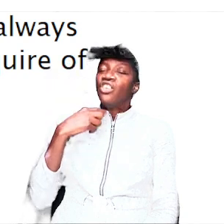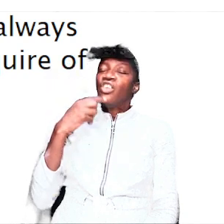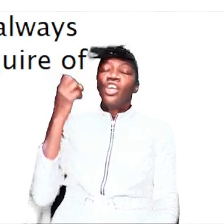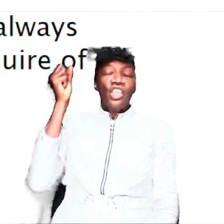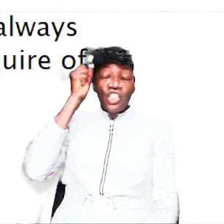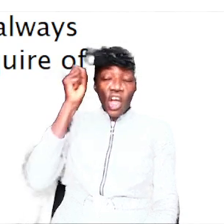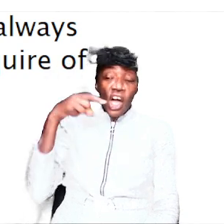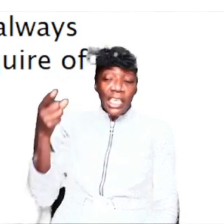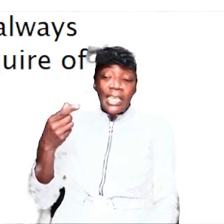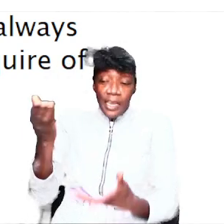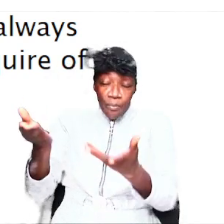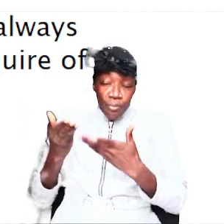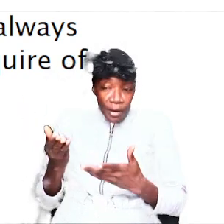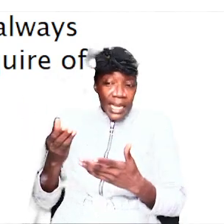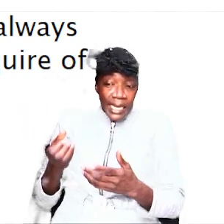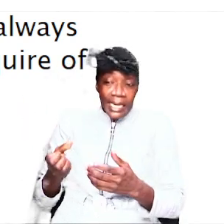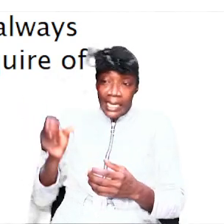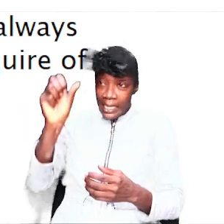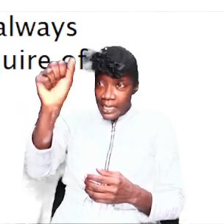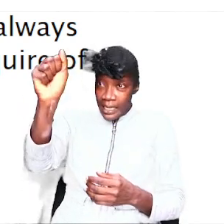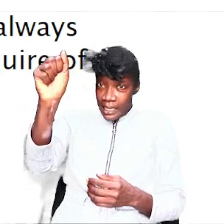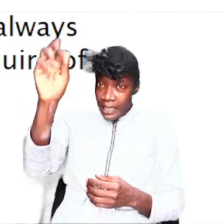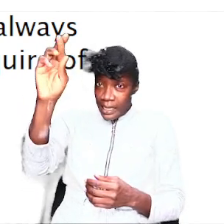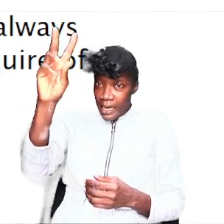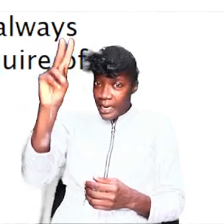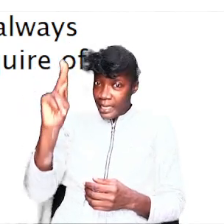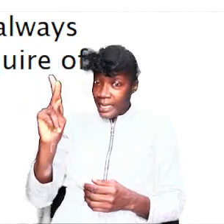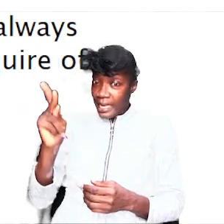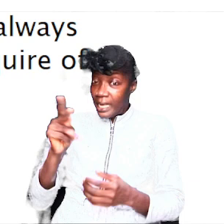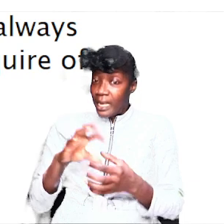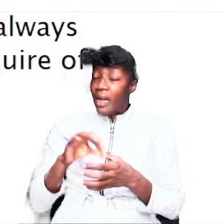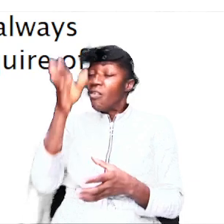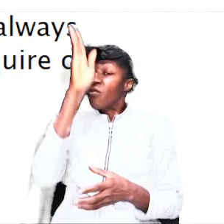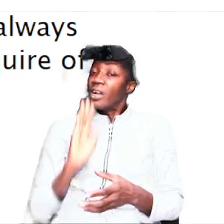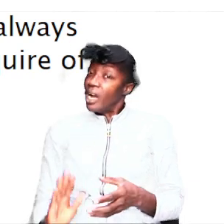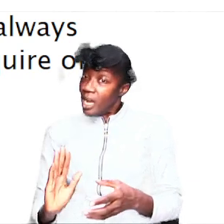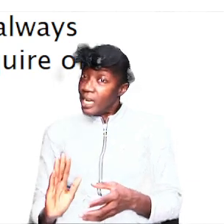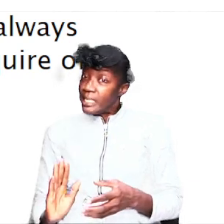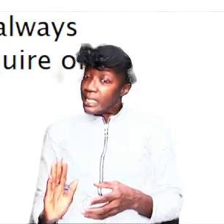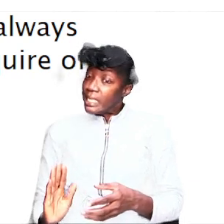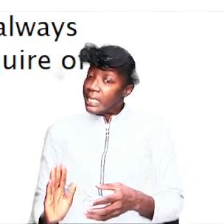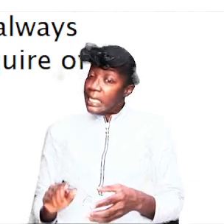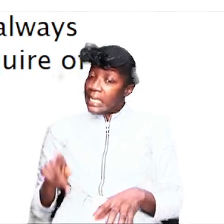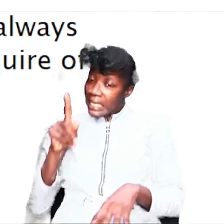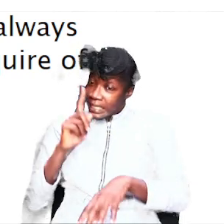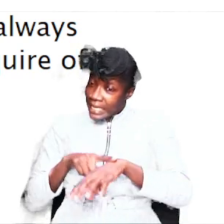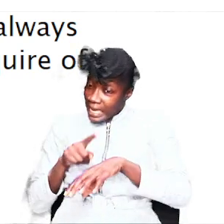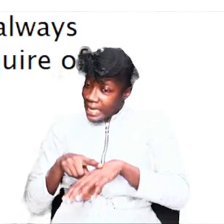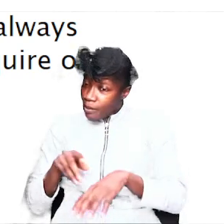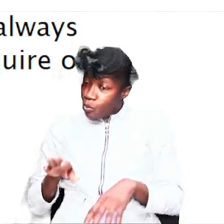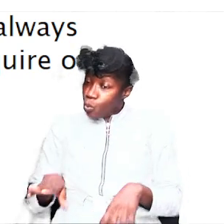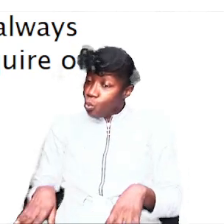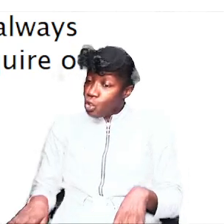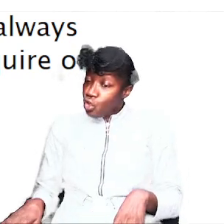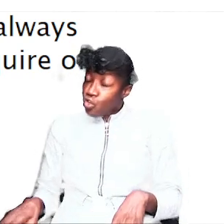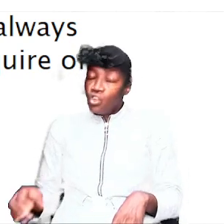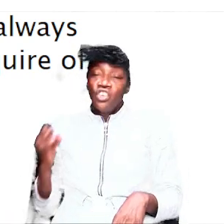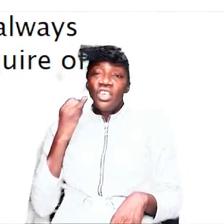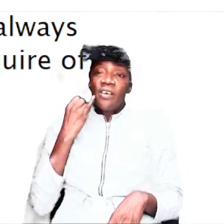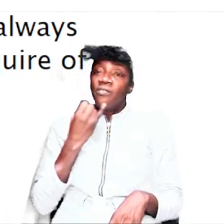of God. For the ark of God was at that time with the children of Israel. So the